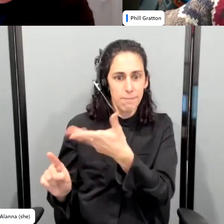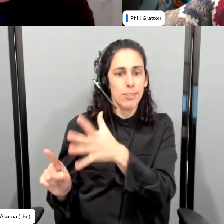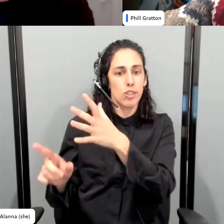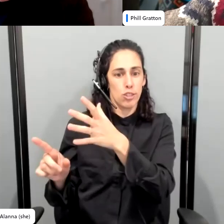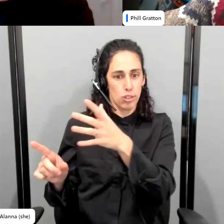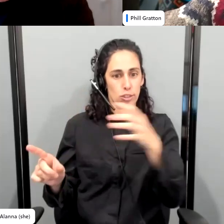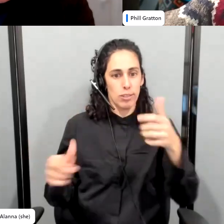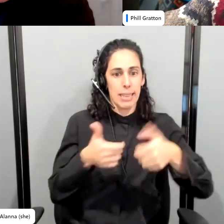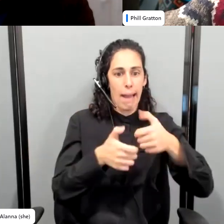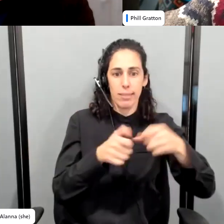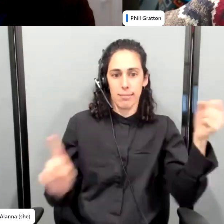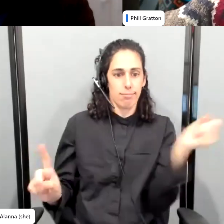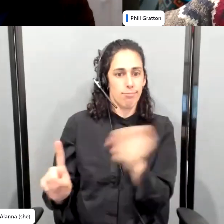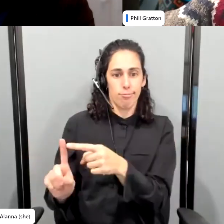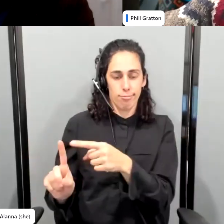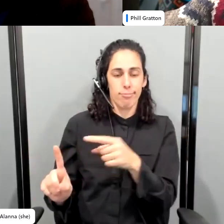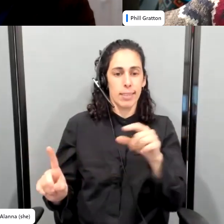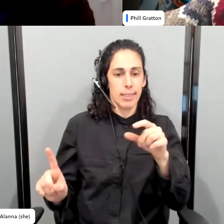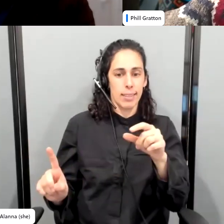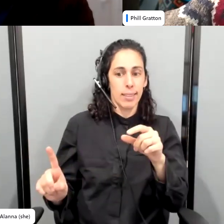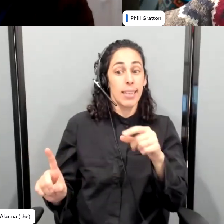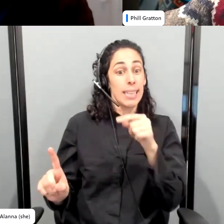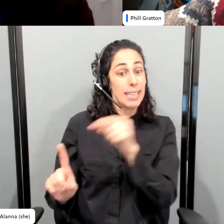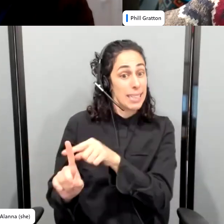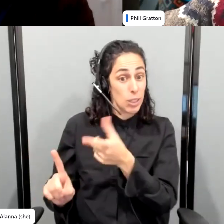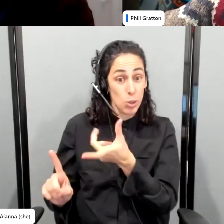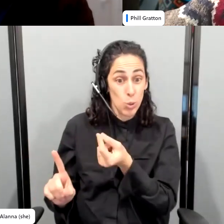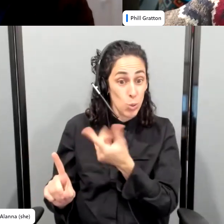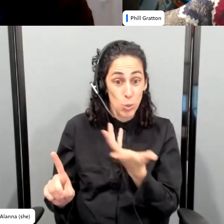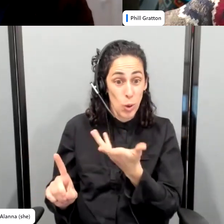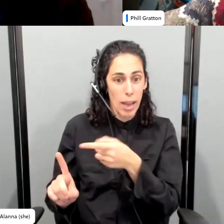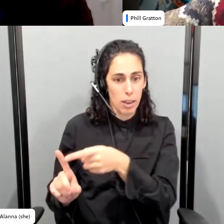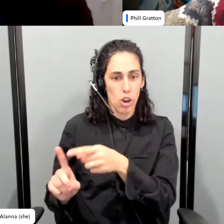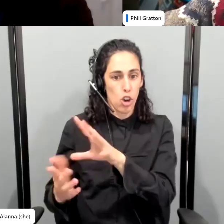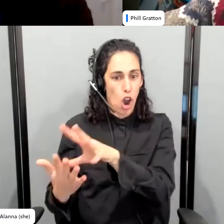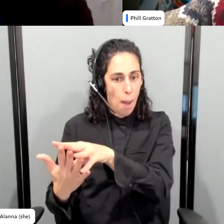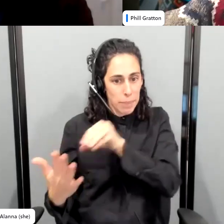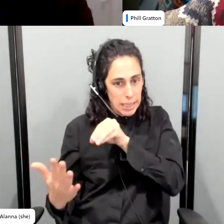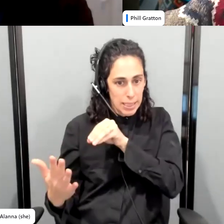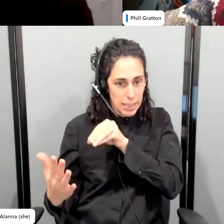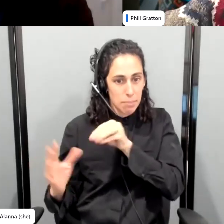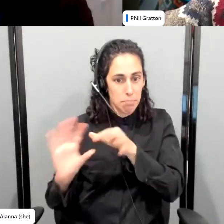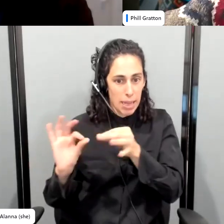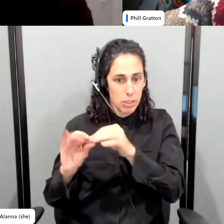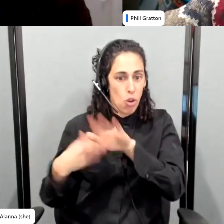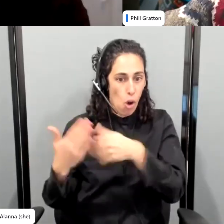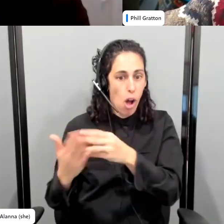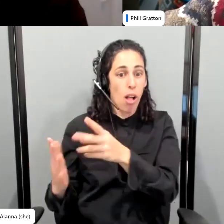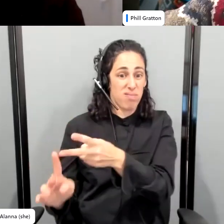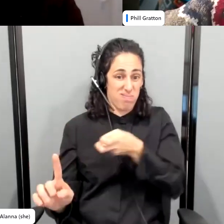ChatGPT box and ask it, is this a scam? And it will tell you, which I think